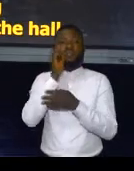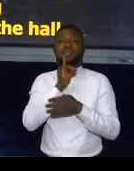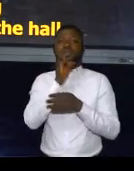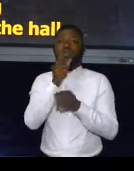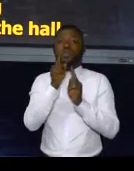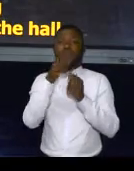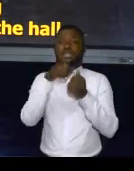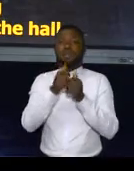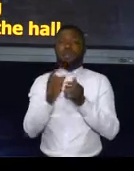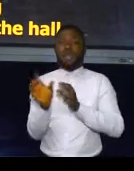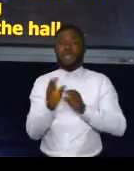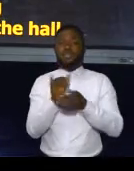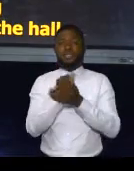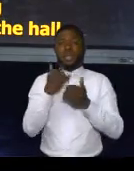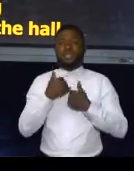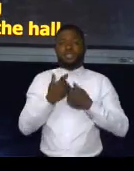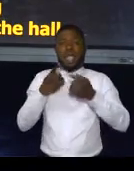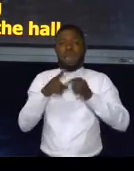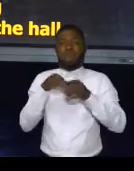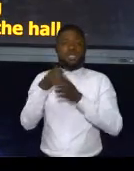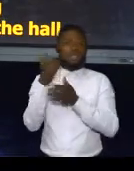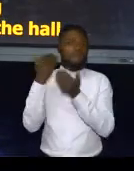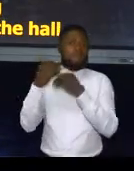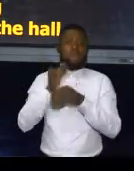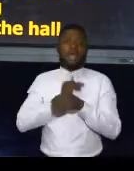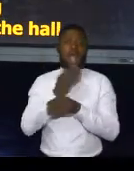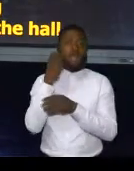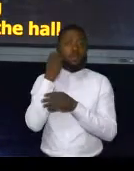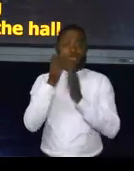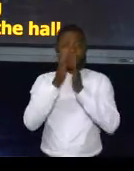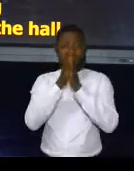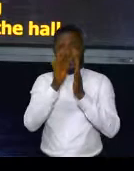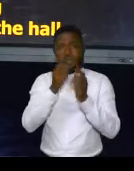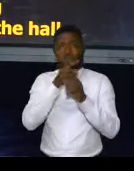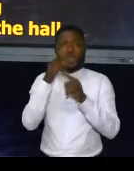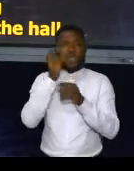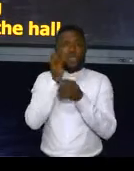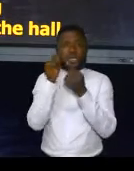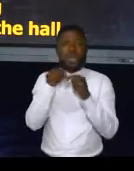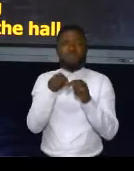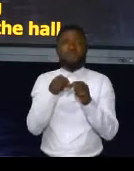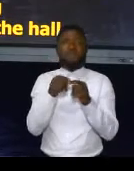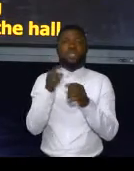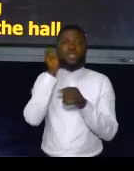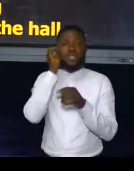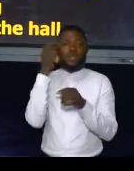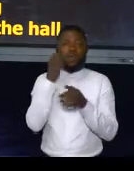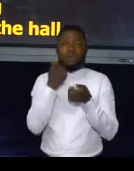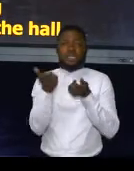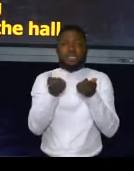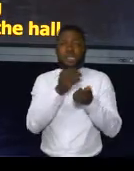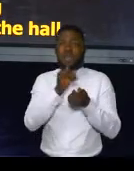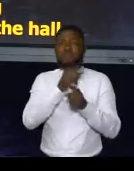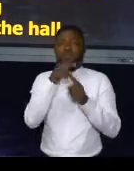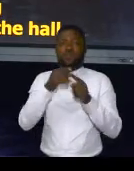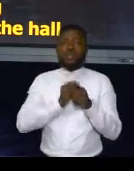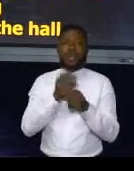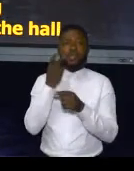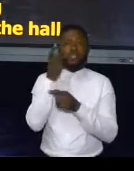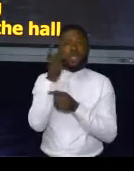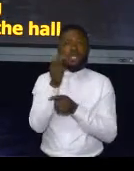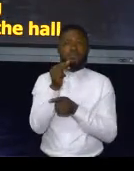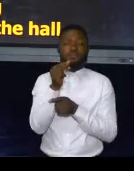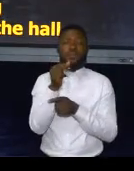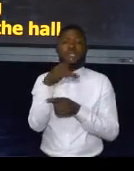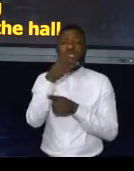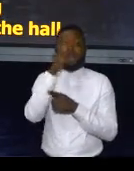it's talking about an action that has happened in the past. I was praying when he came. He was driving when I saw